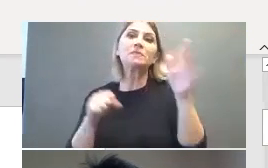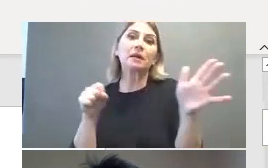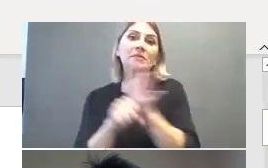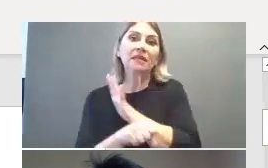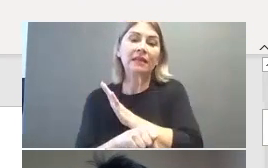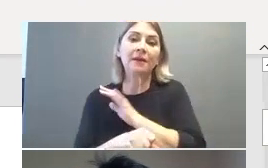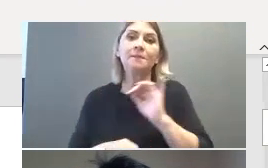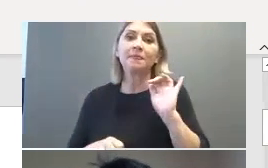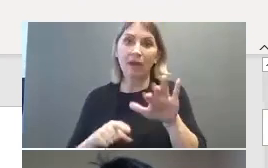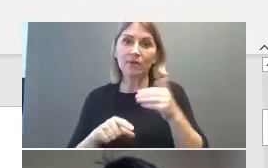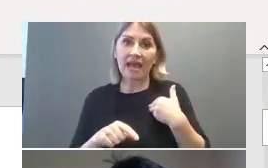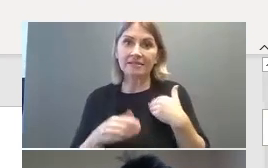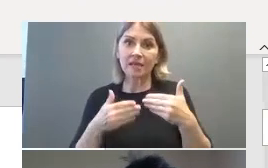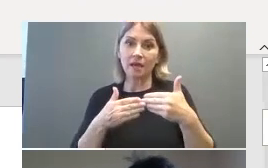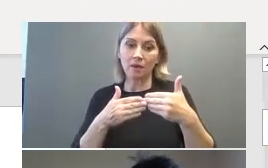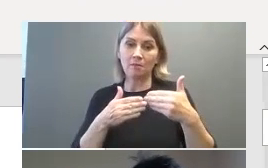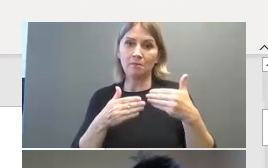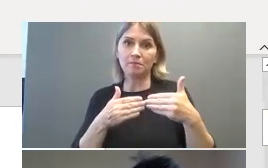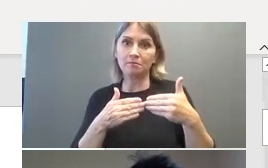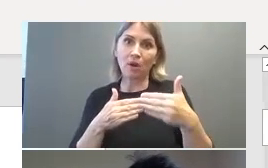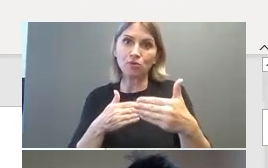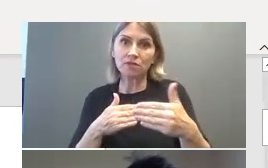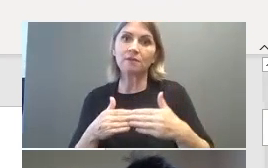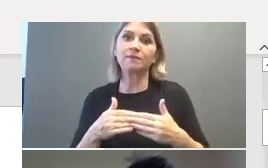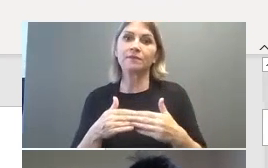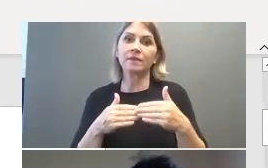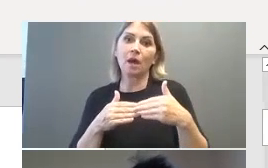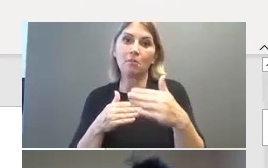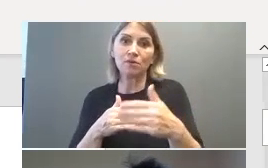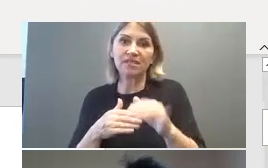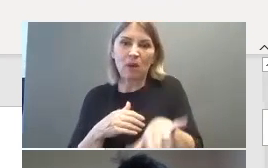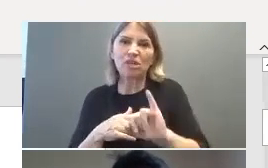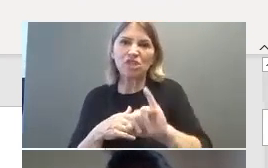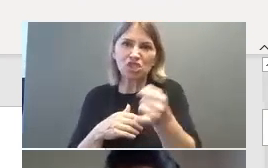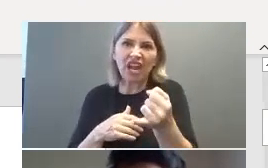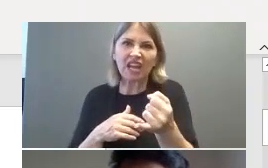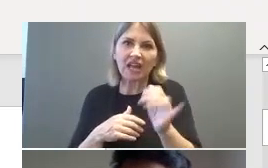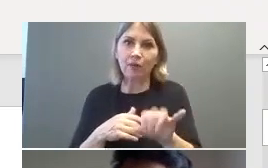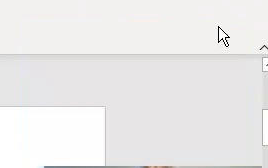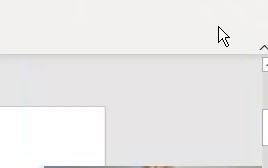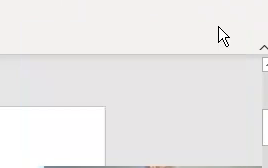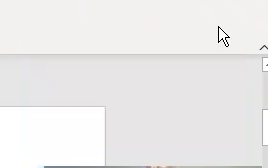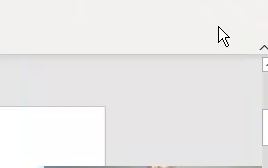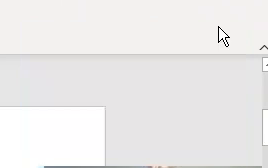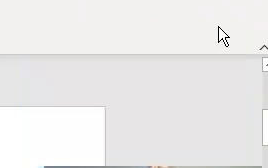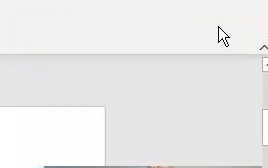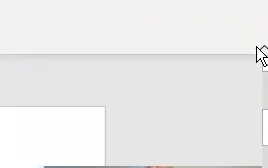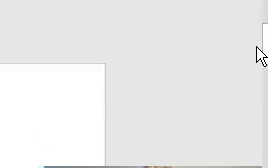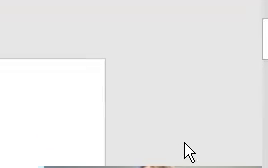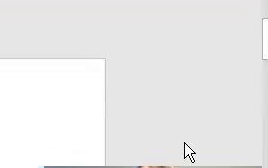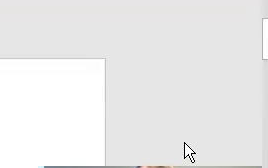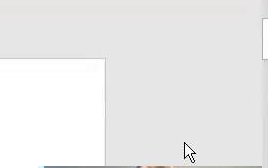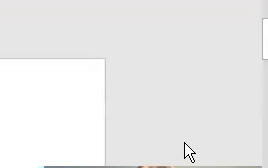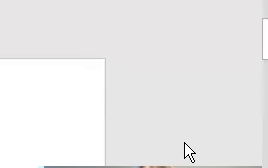node that has a post visit number. In this scenario, this is going to be J, that is going to be 6, right? Let me just move